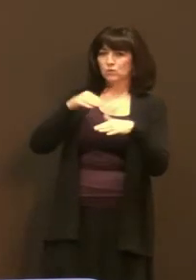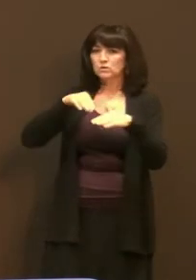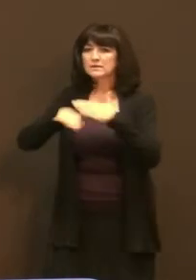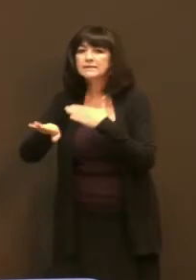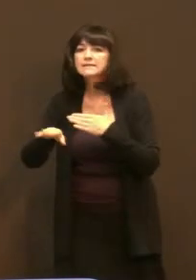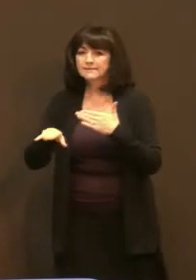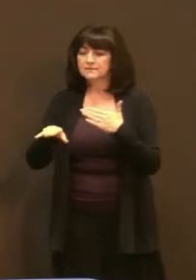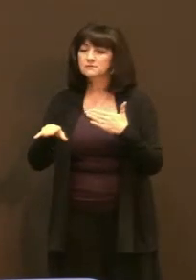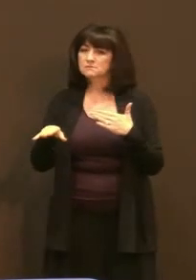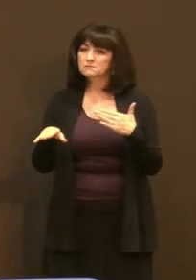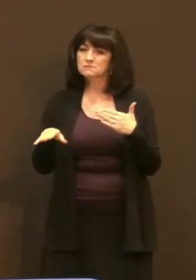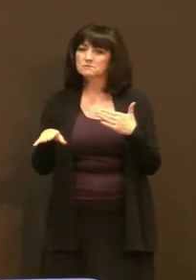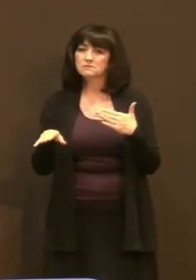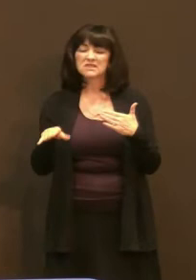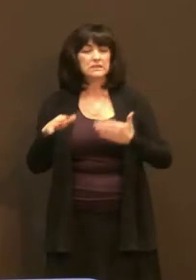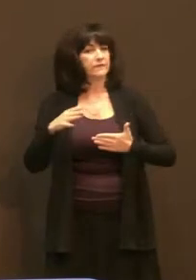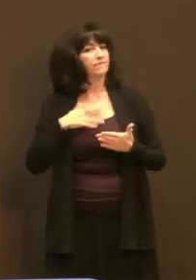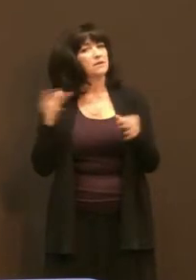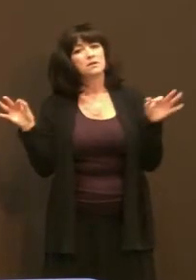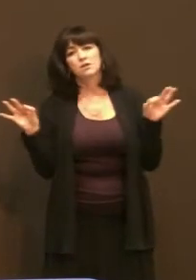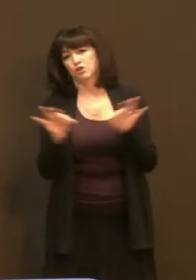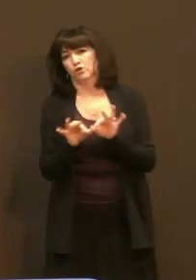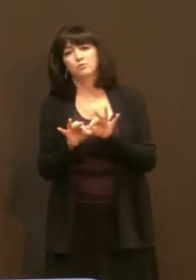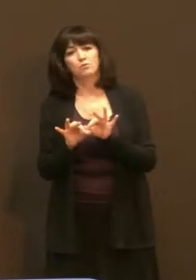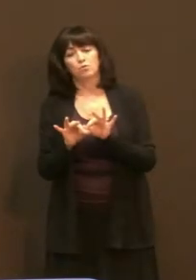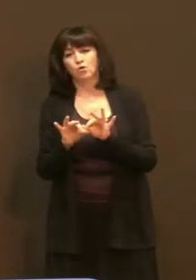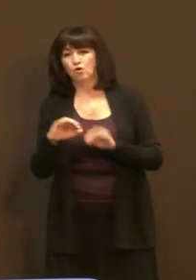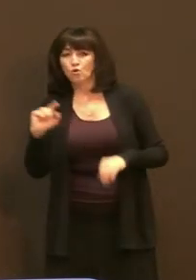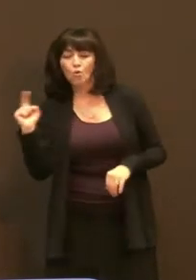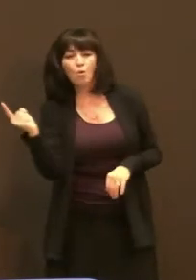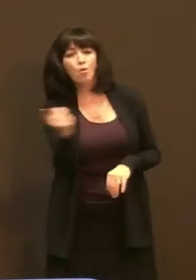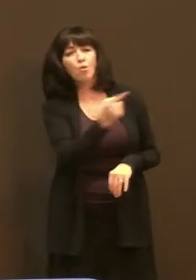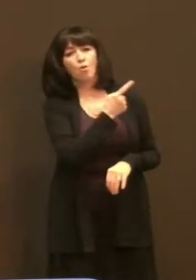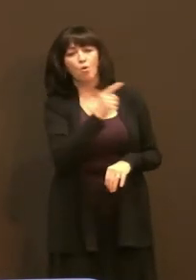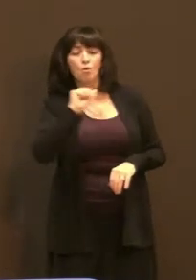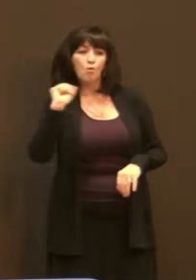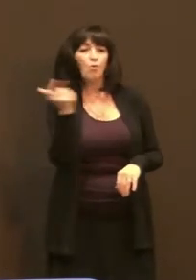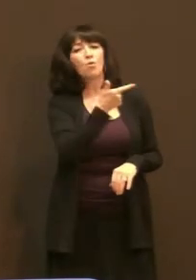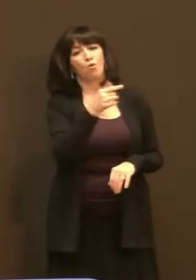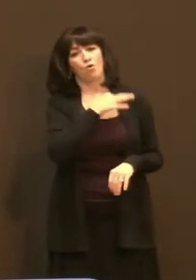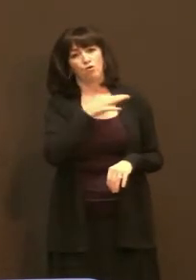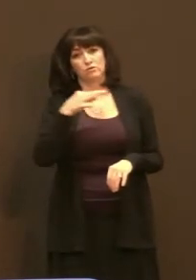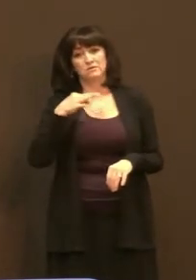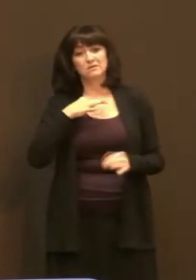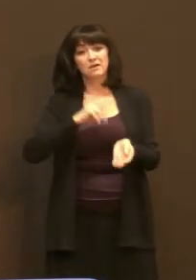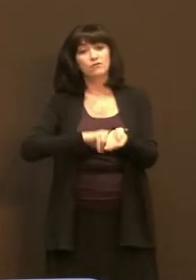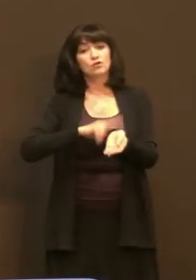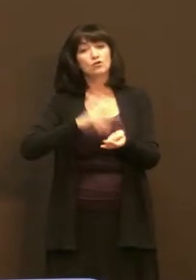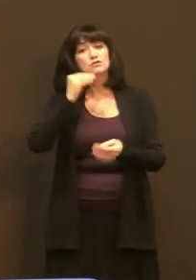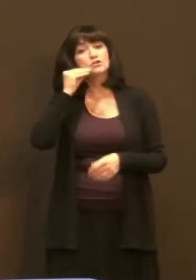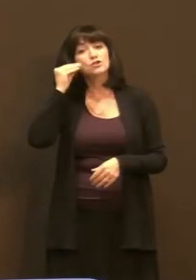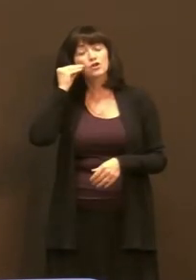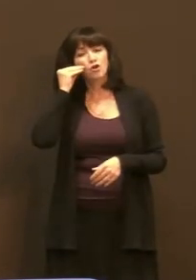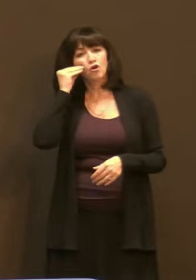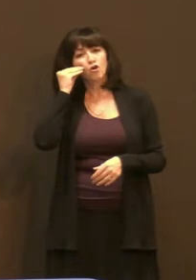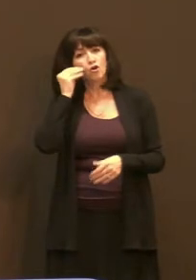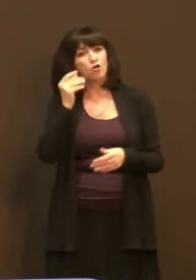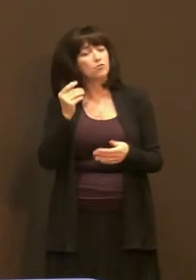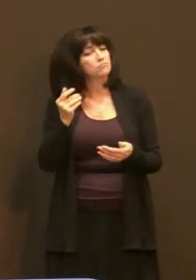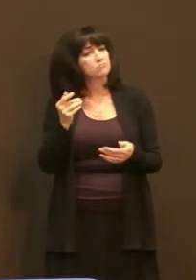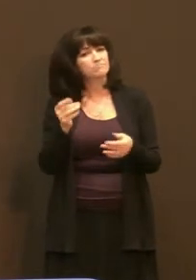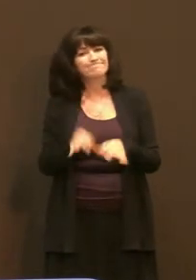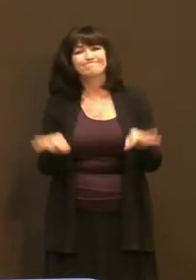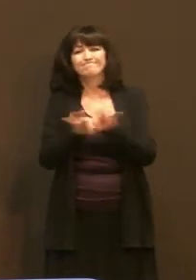all staff in all facilities are being trained on appropriate screening, being trained